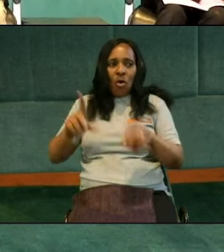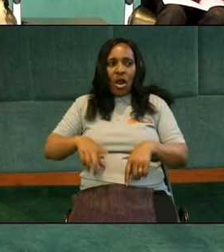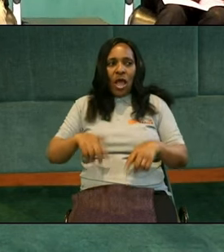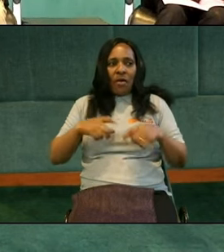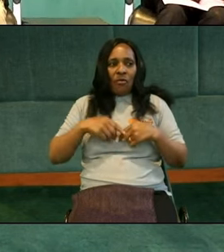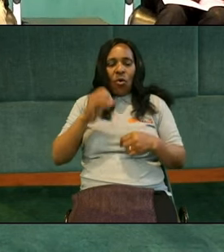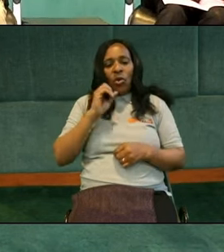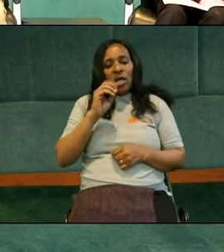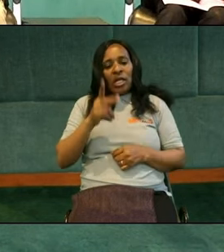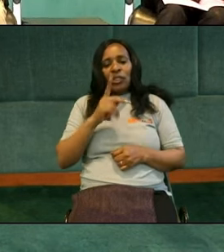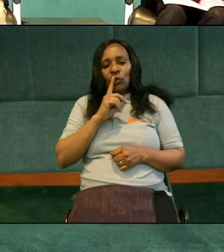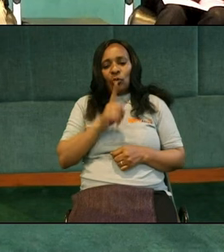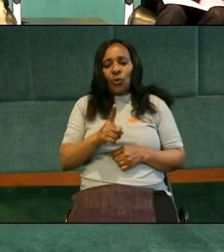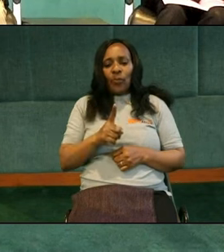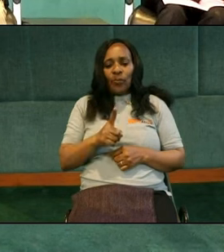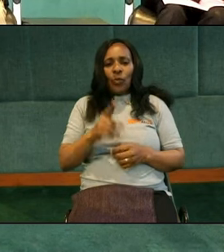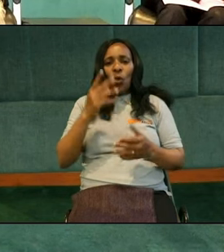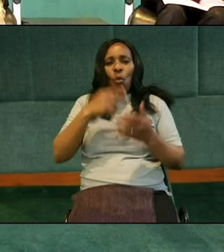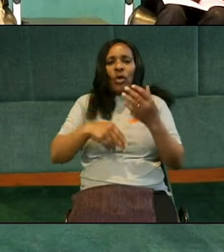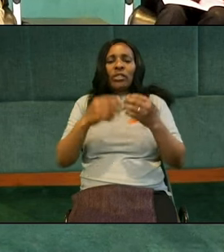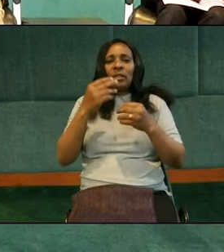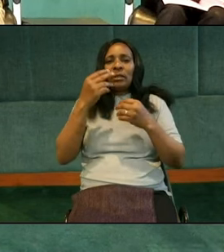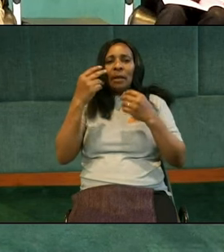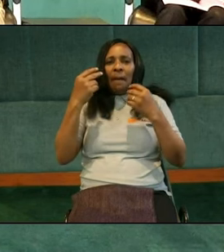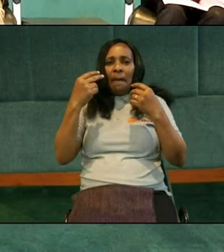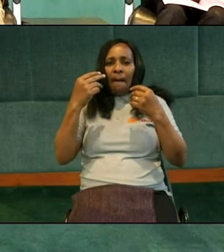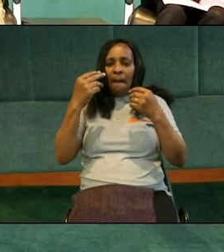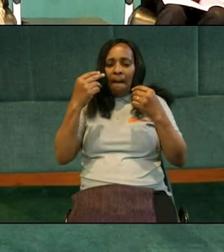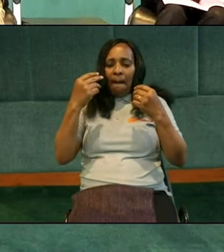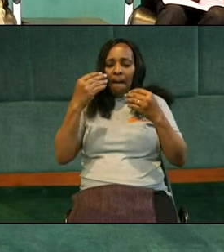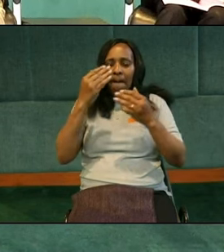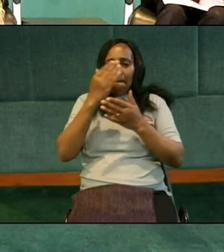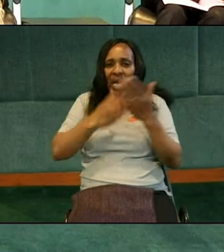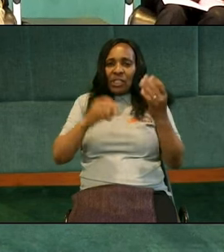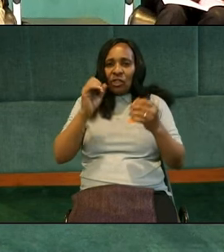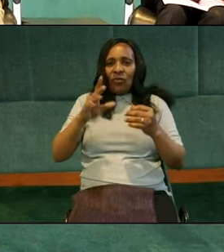so what parts of this story are new to you,